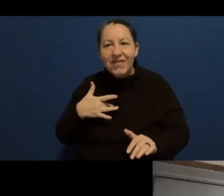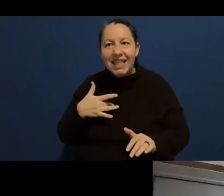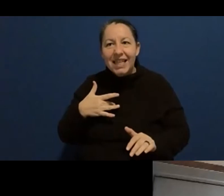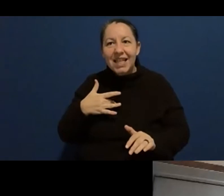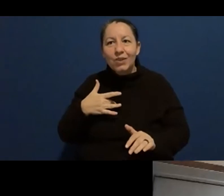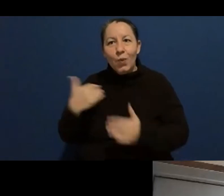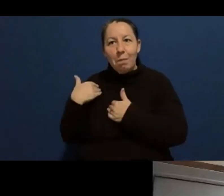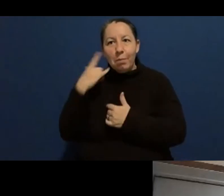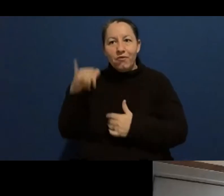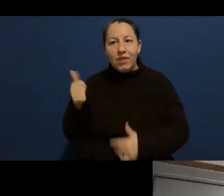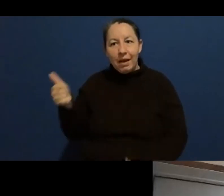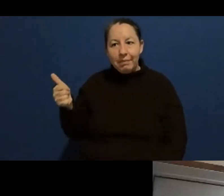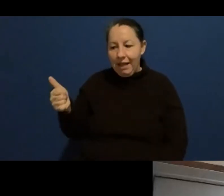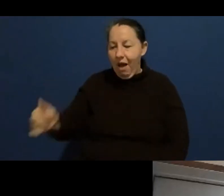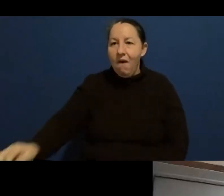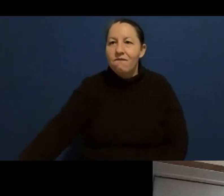children. And